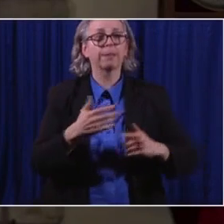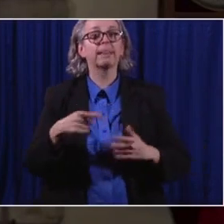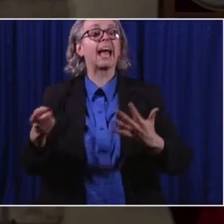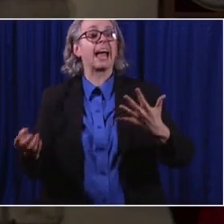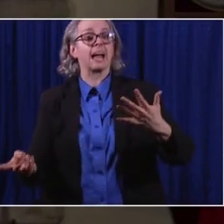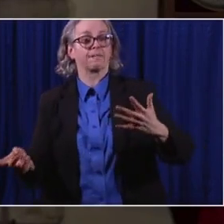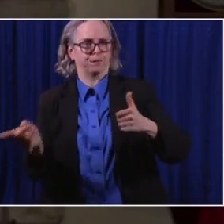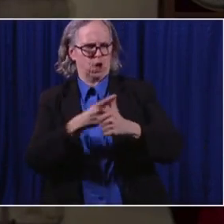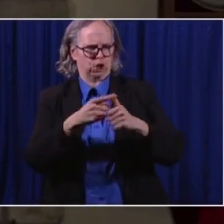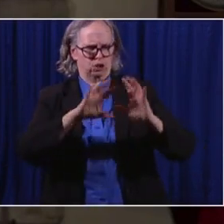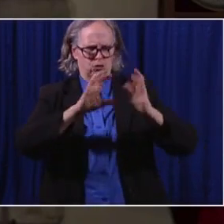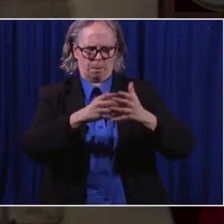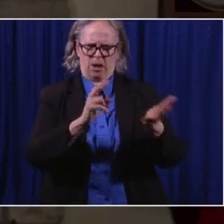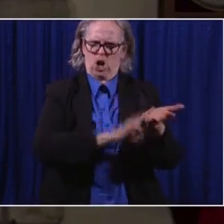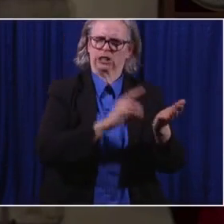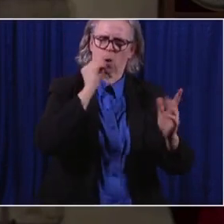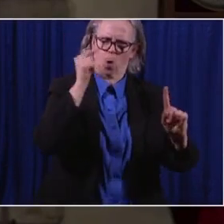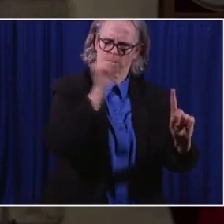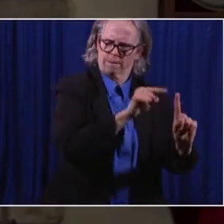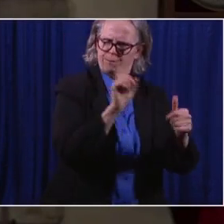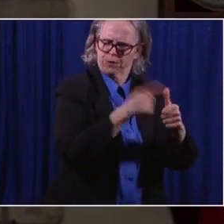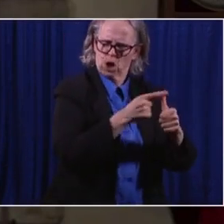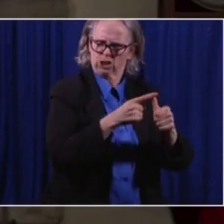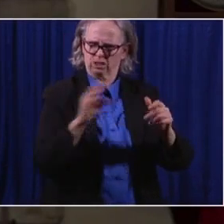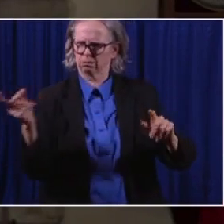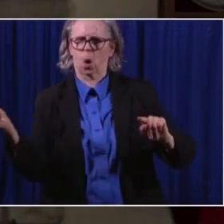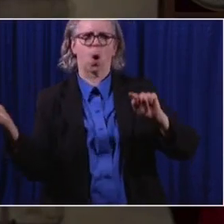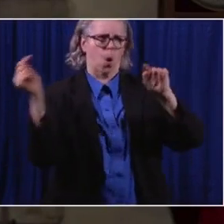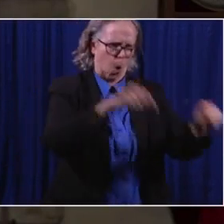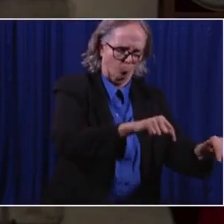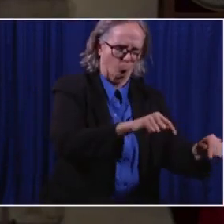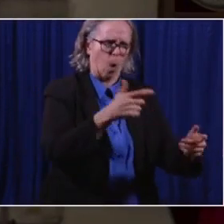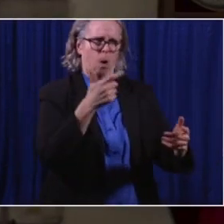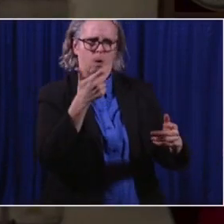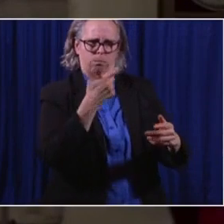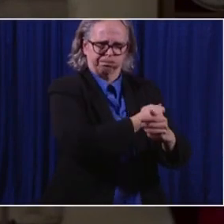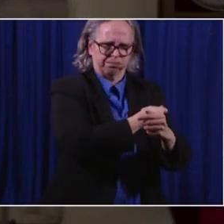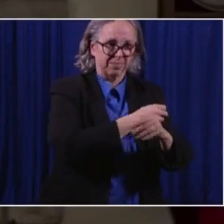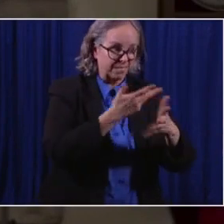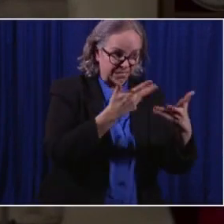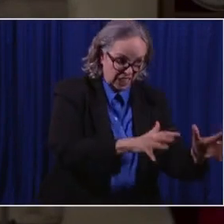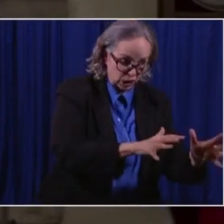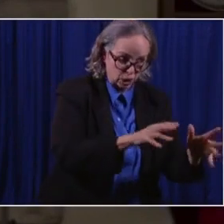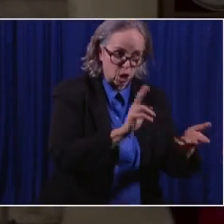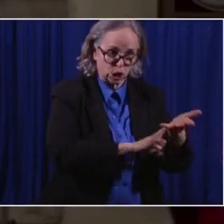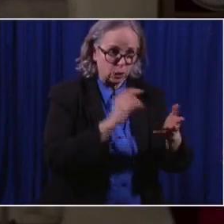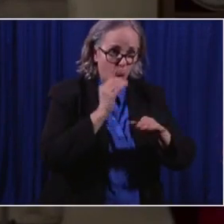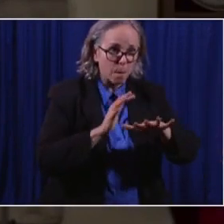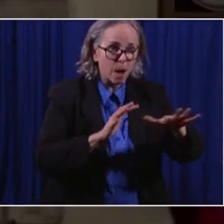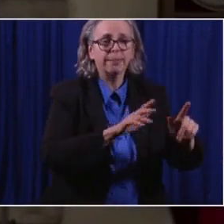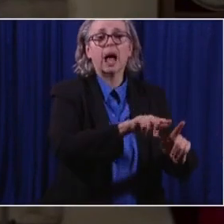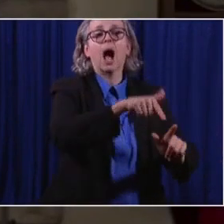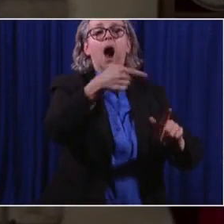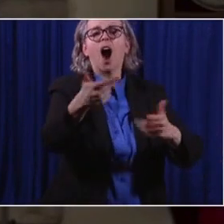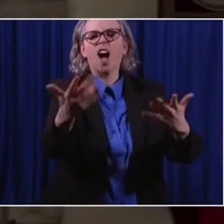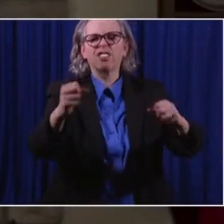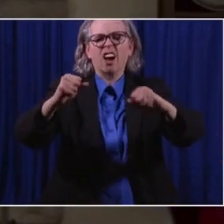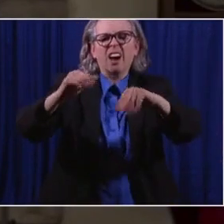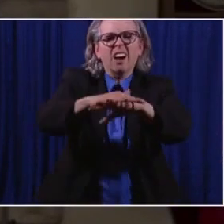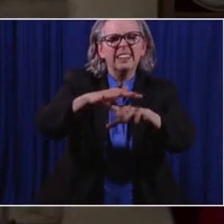where the people are most fragile. But then from there, they're going to move out to other congregate care settings.